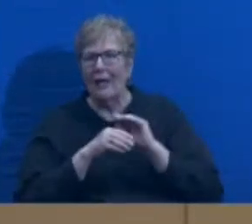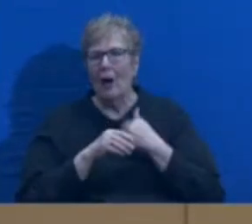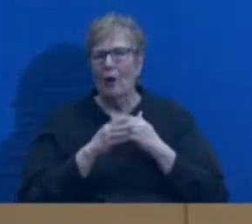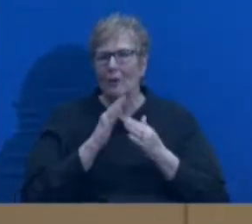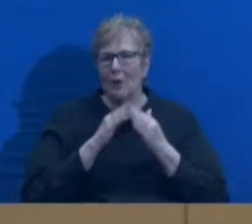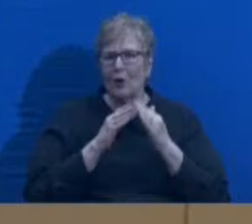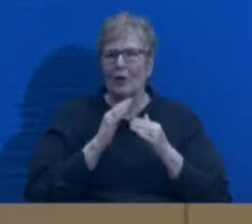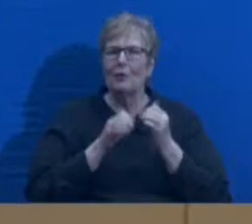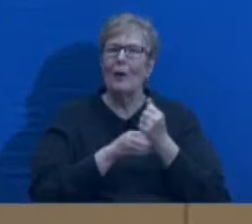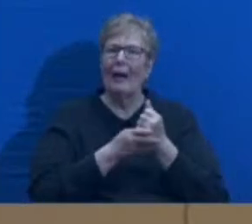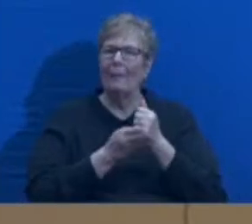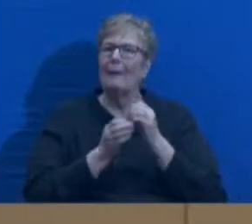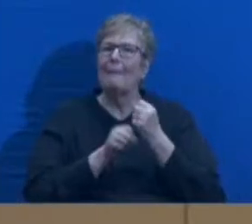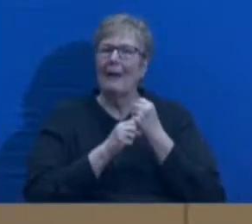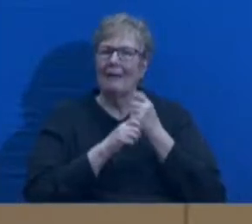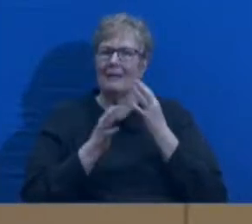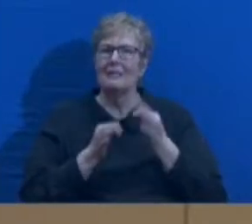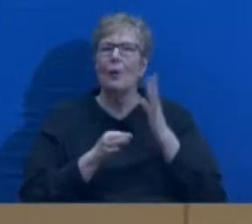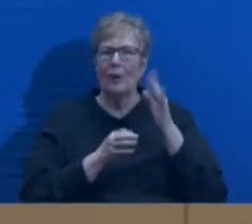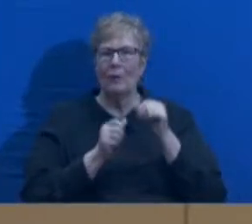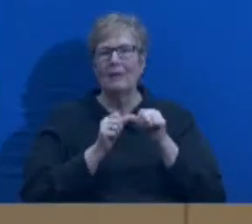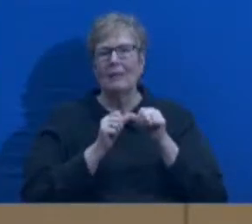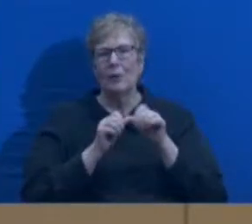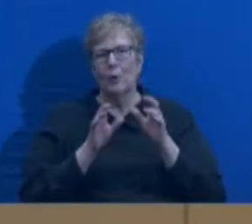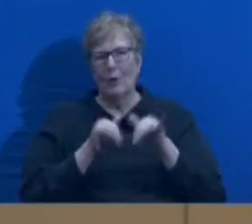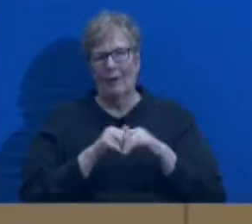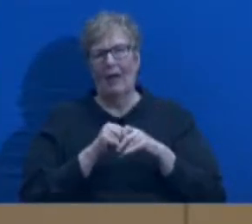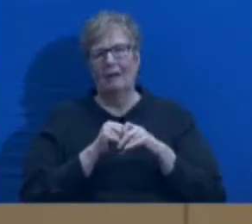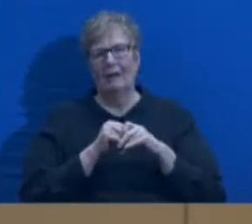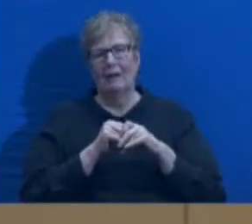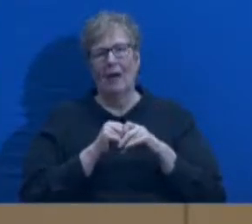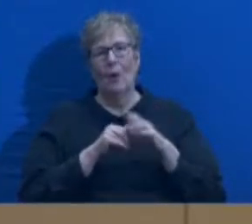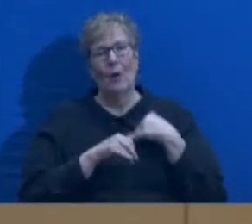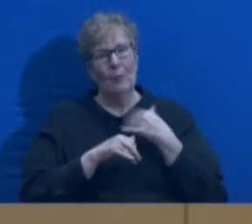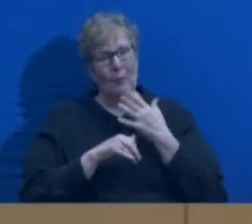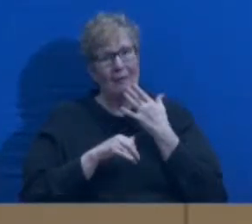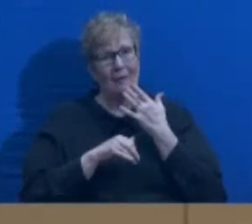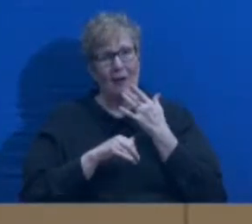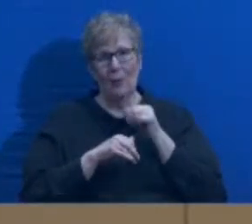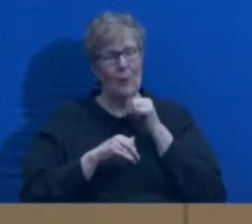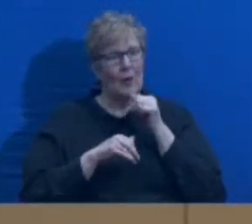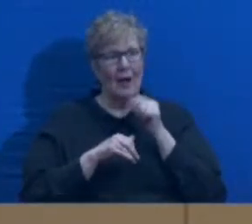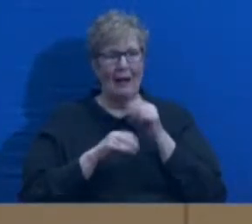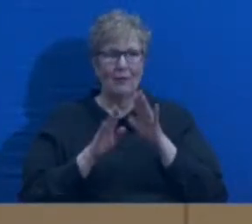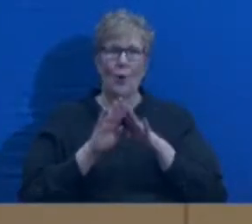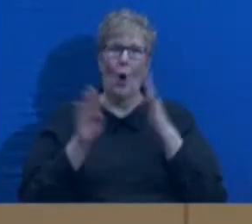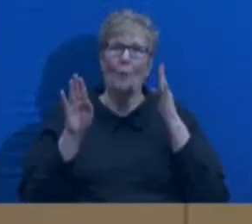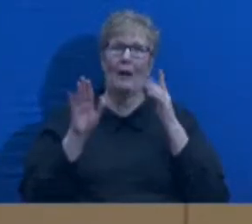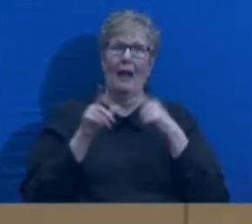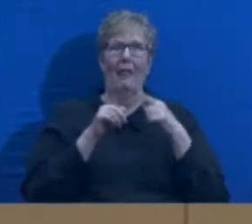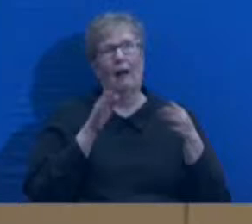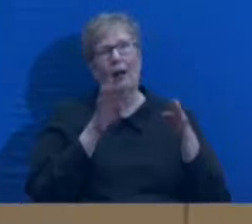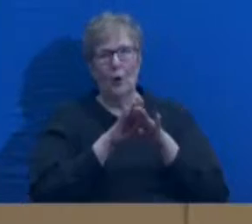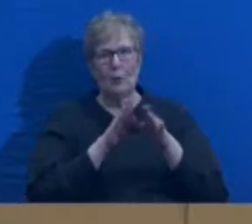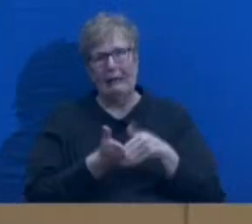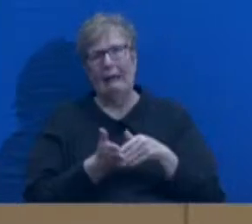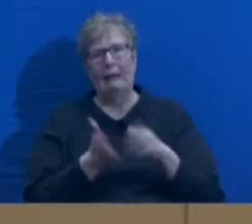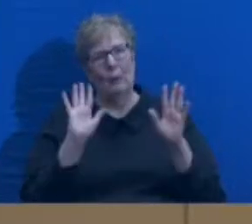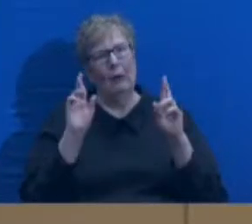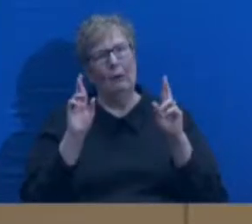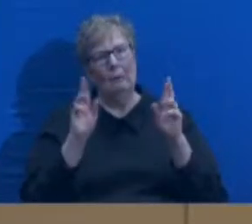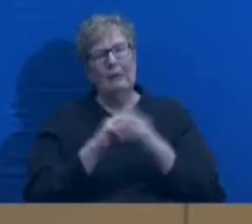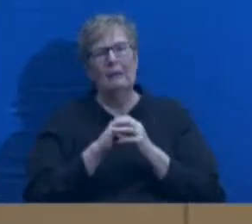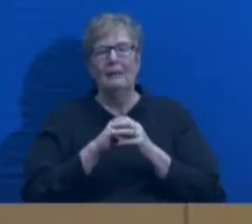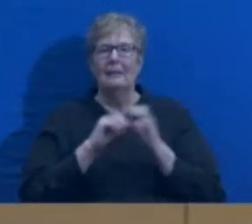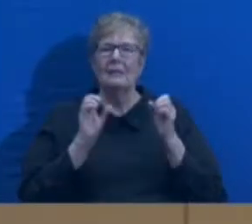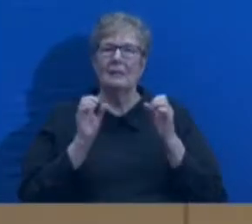and we'll continue to do that. Preferably, we would not have to open and close back down again. So